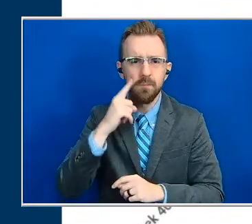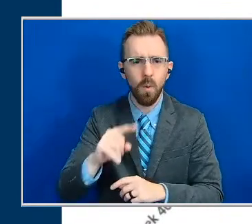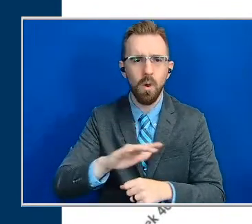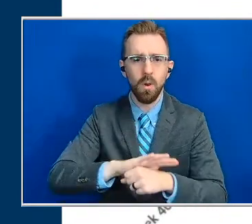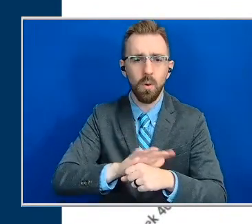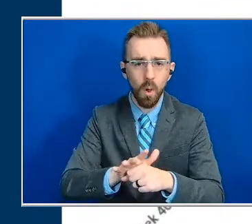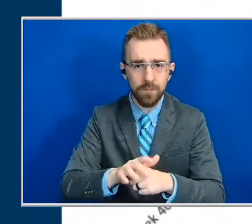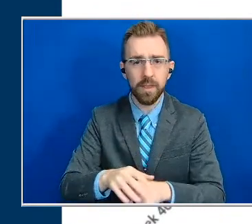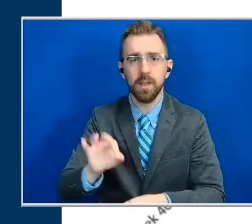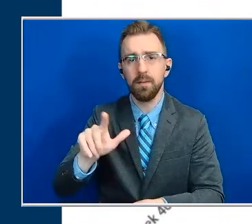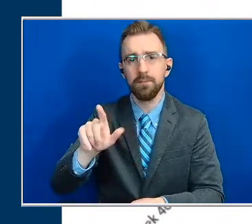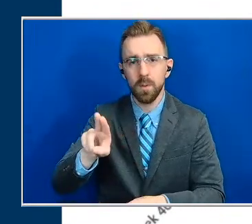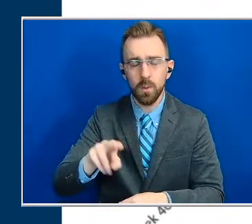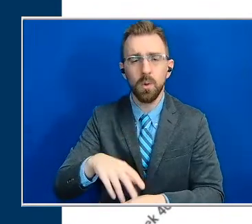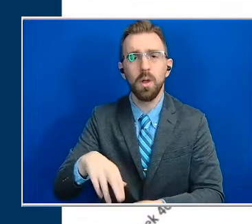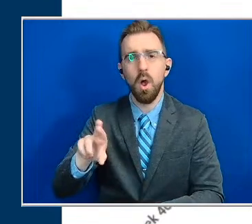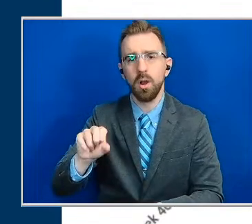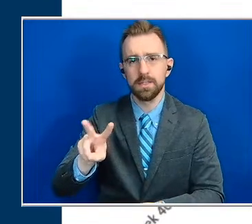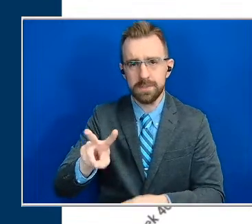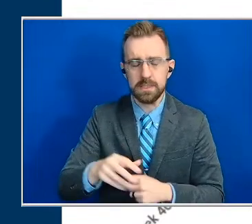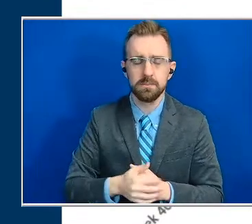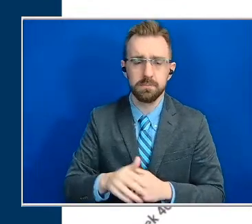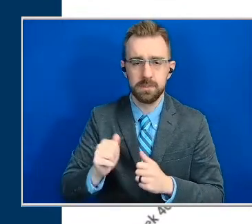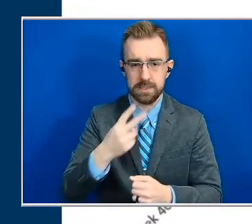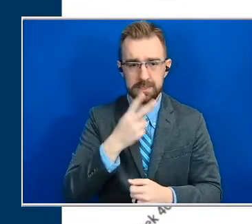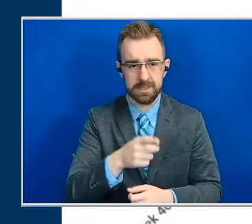influenza, and for RSV. And as you can see there,